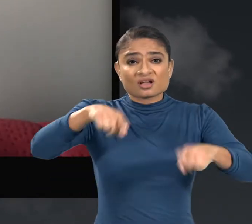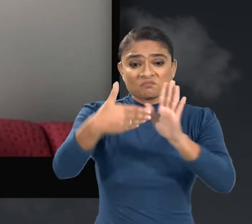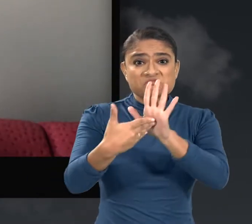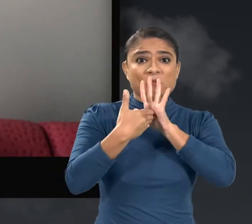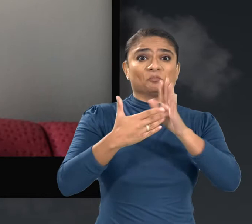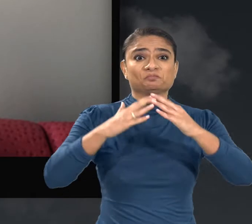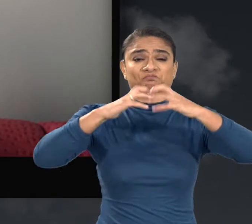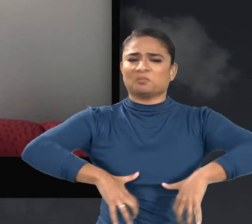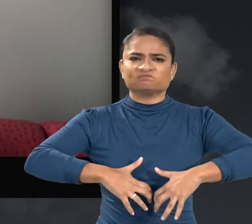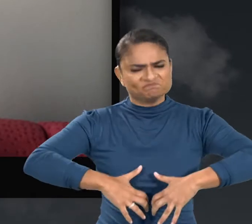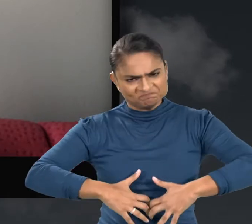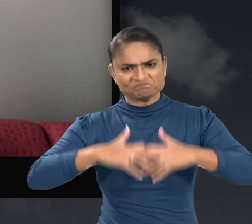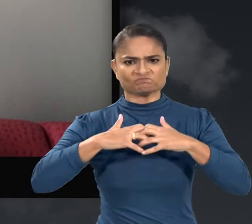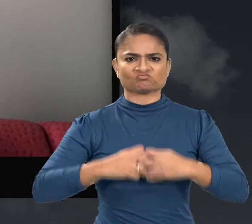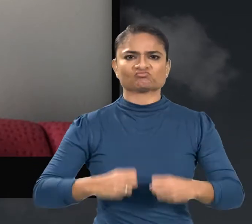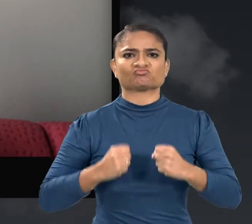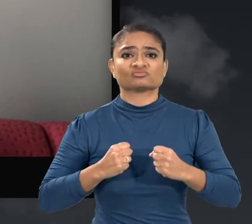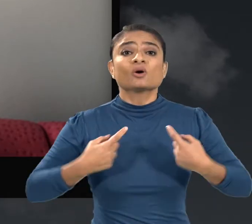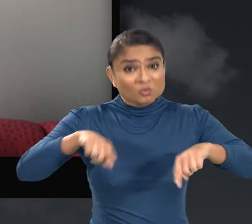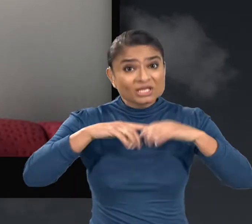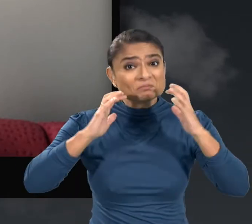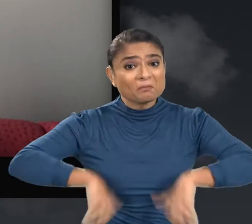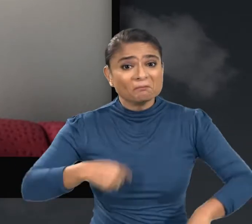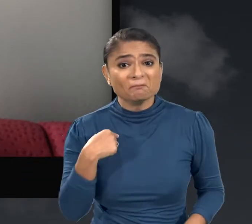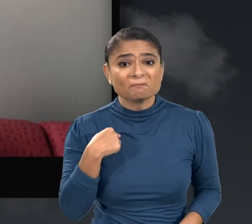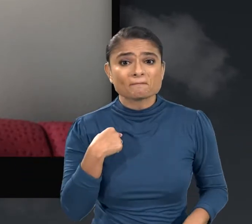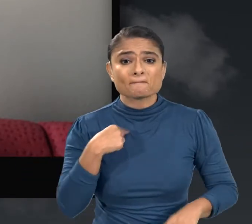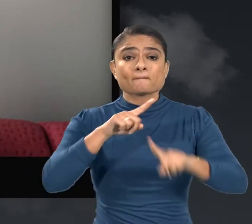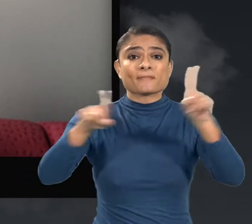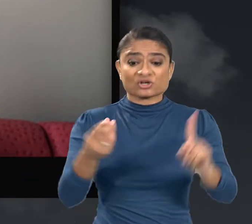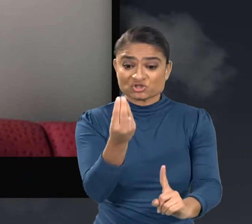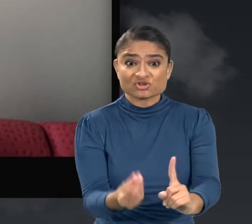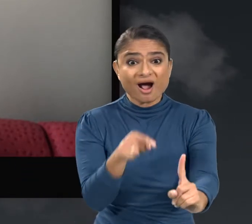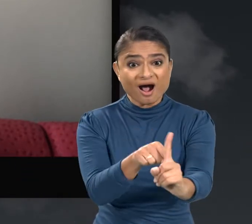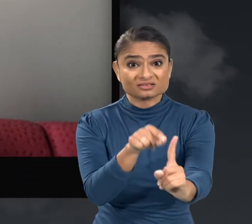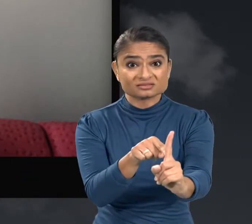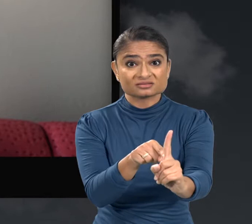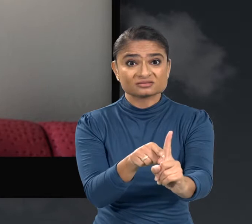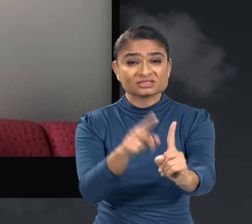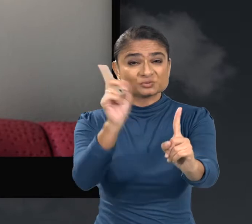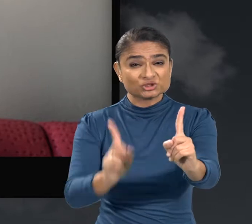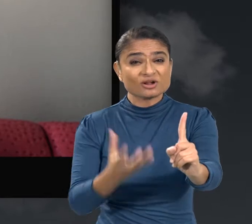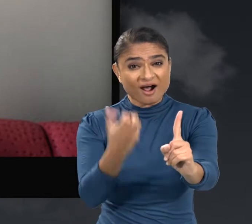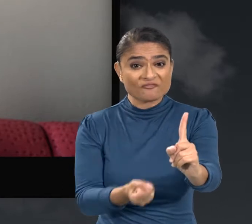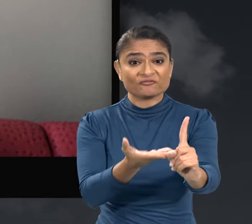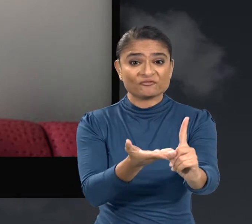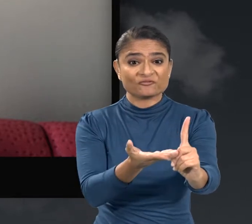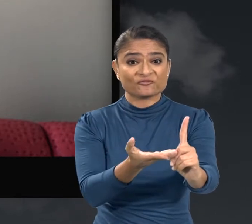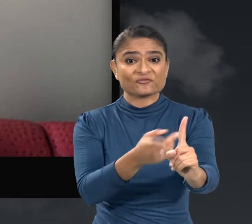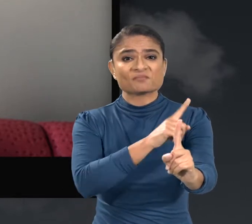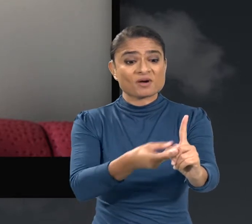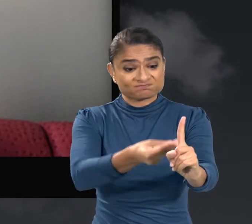they're not unbreakable. We break. And having a special needs